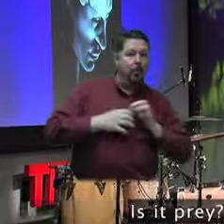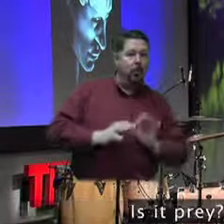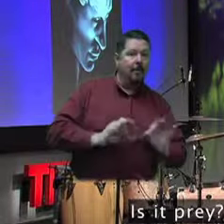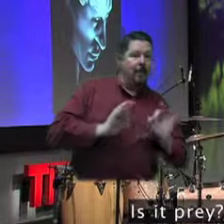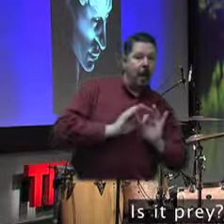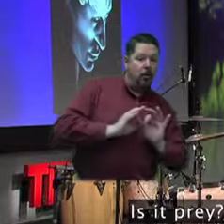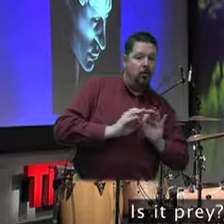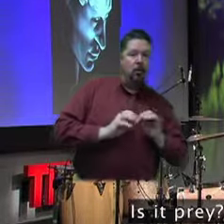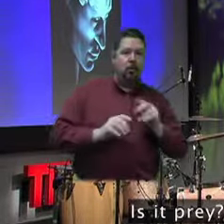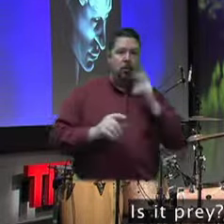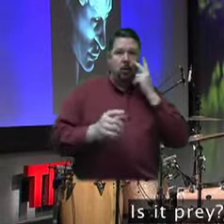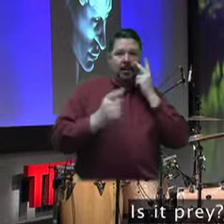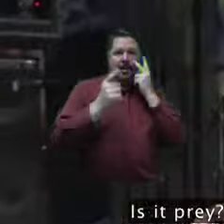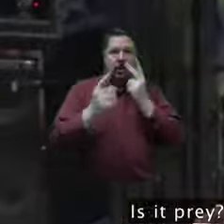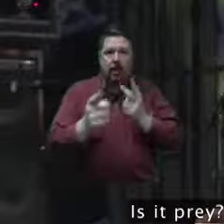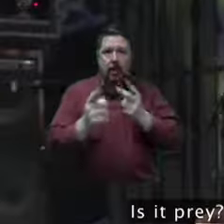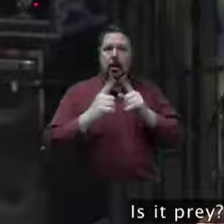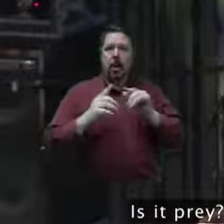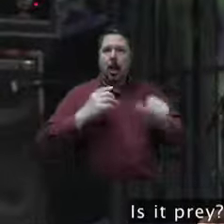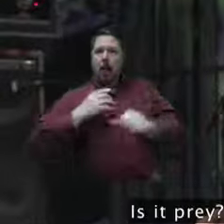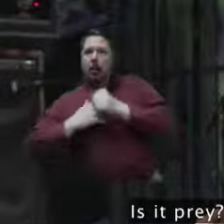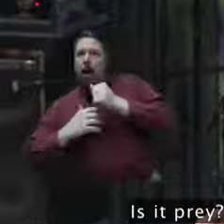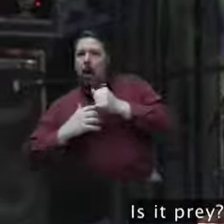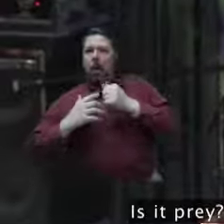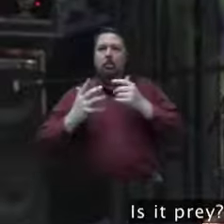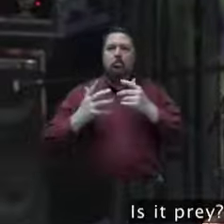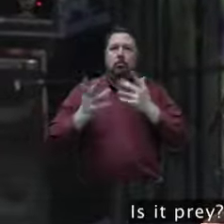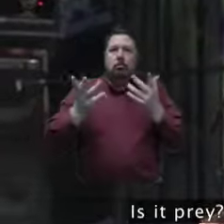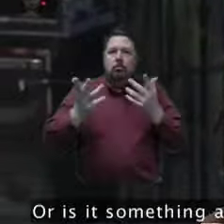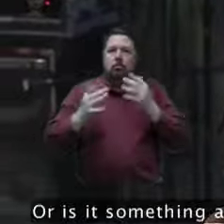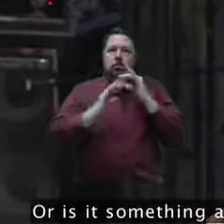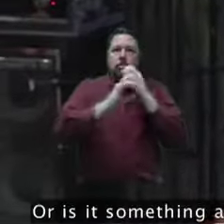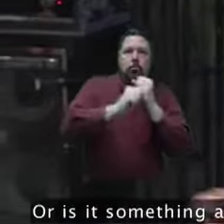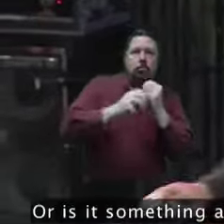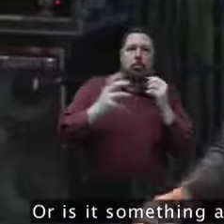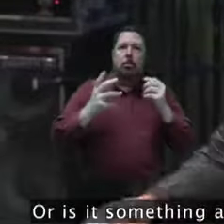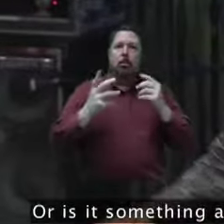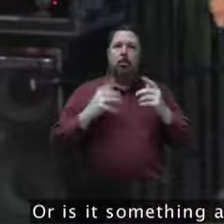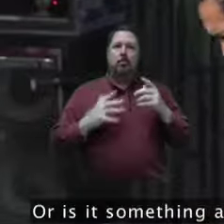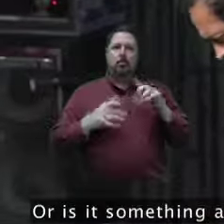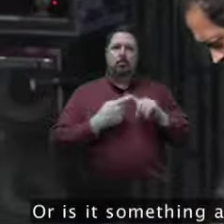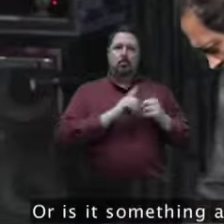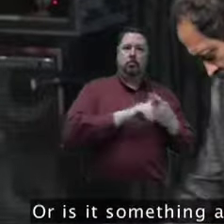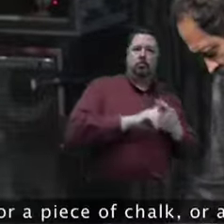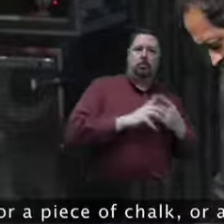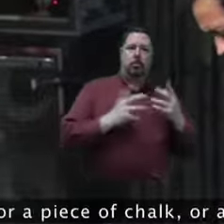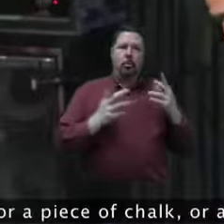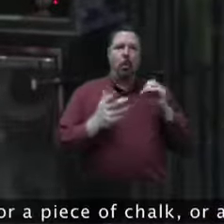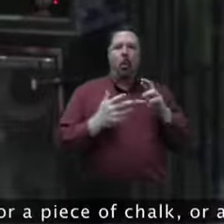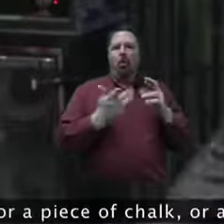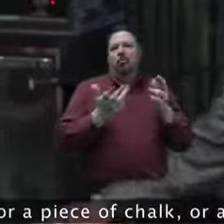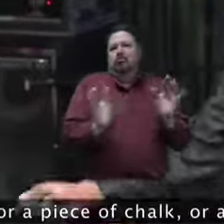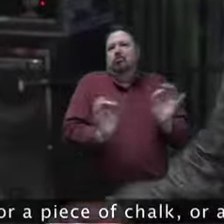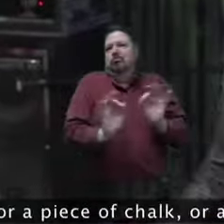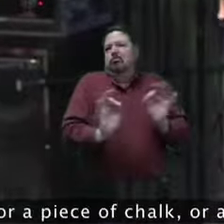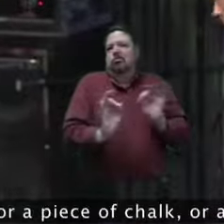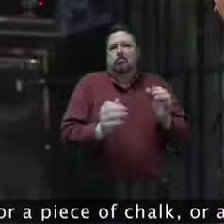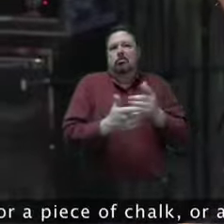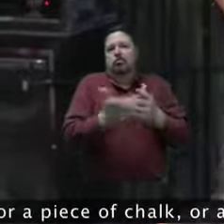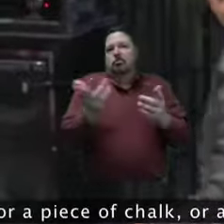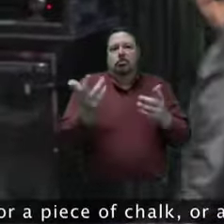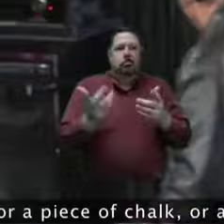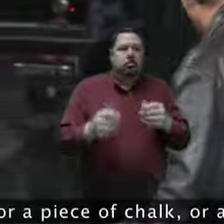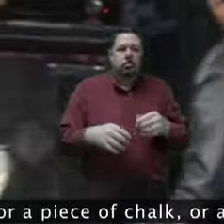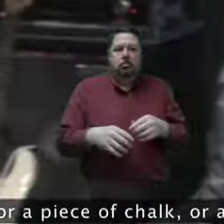you're looking at. Is it prey? Is it predator? Is it mate? Or is it something absolutely trivial like a piece of lint or a piece of